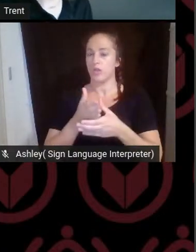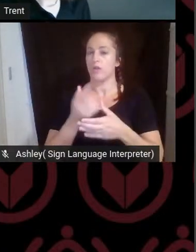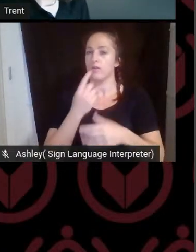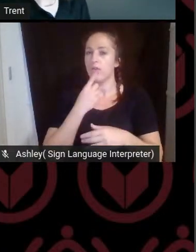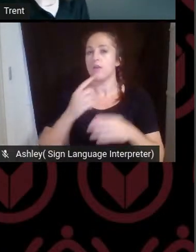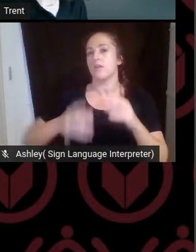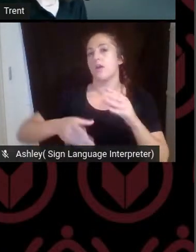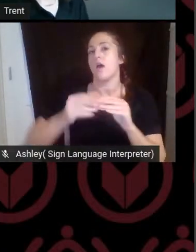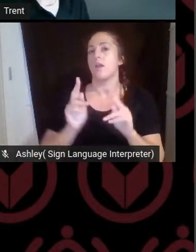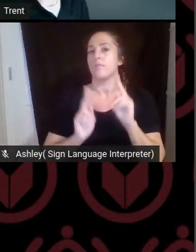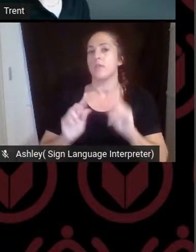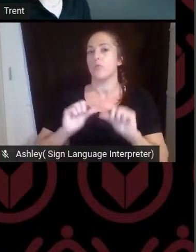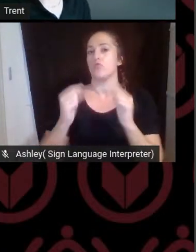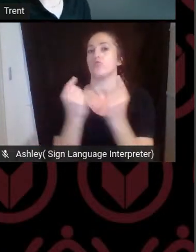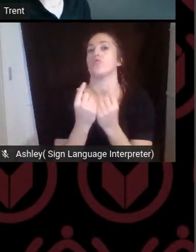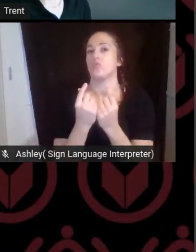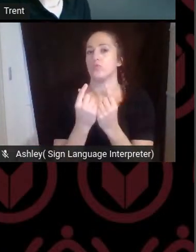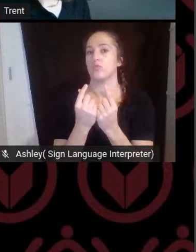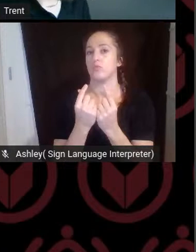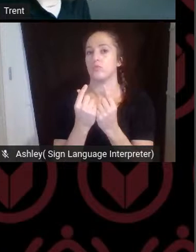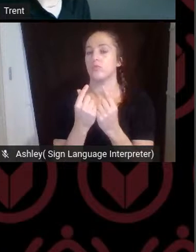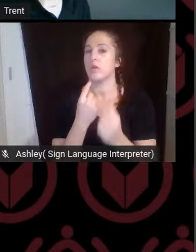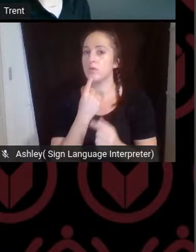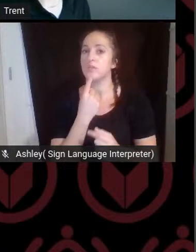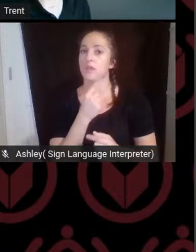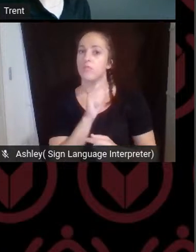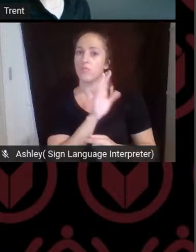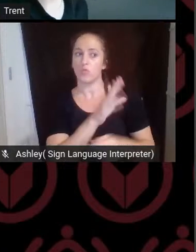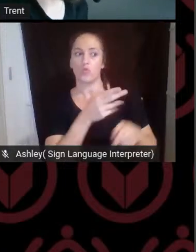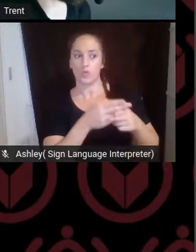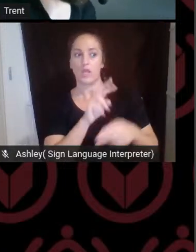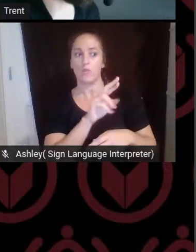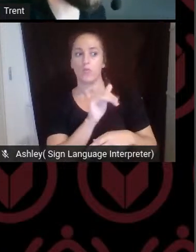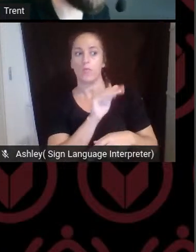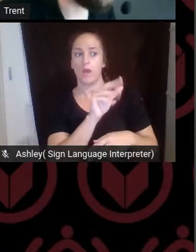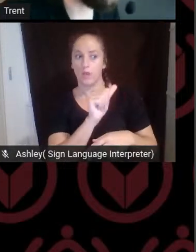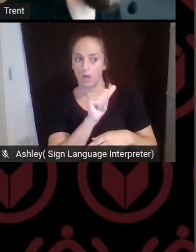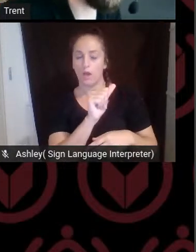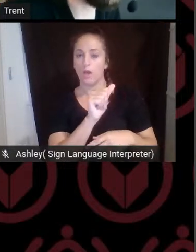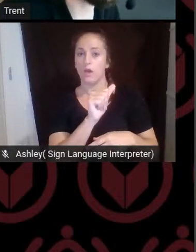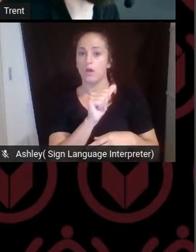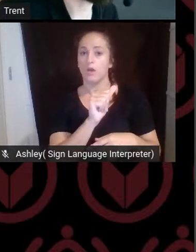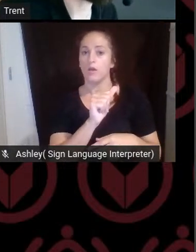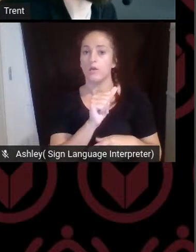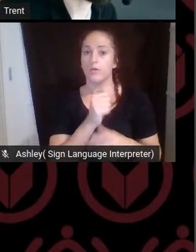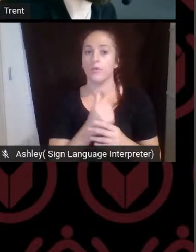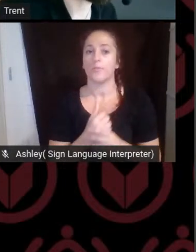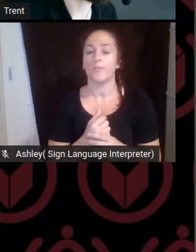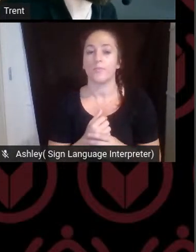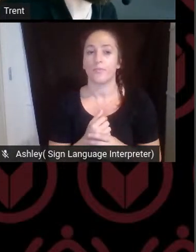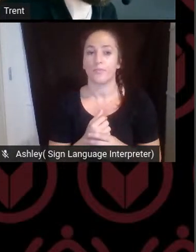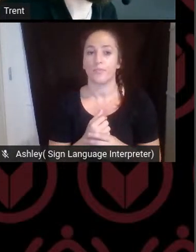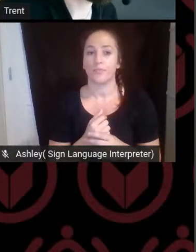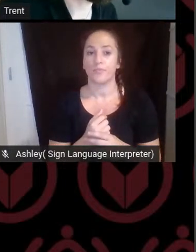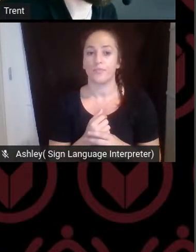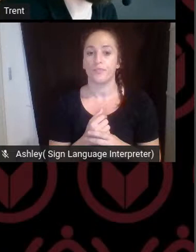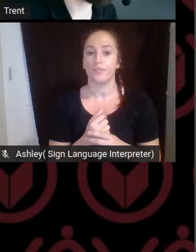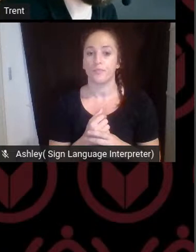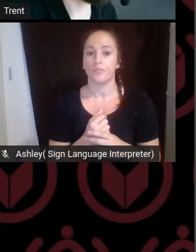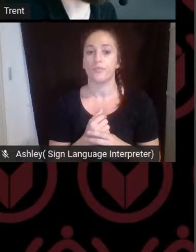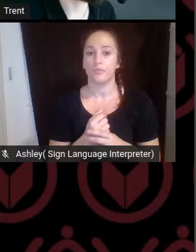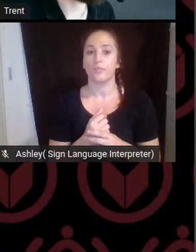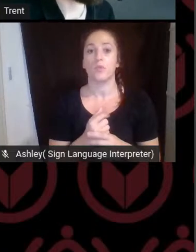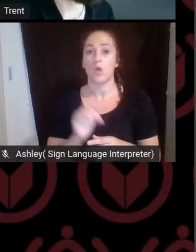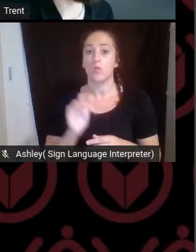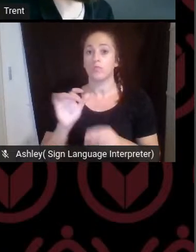in groups. I'm going to start typing Rebecca's name. I won't even need to finish it, and it'll pop right up. I just select